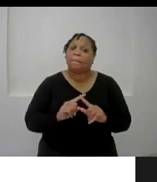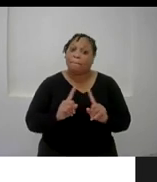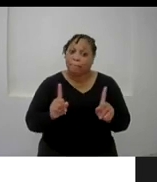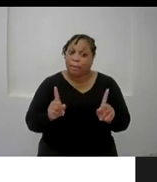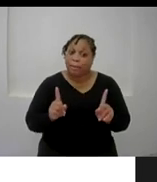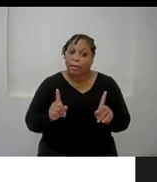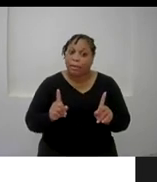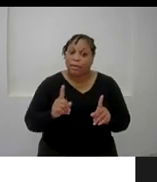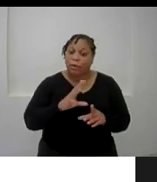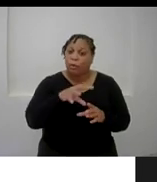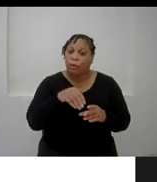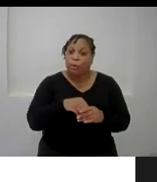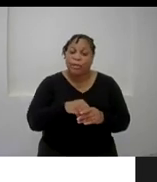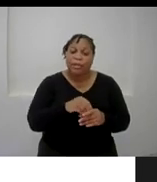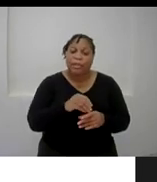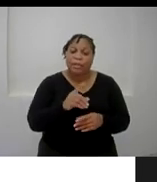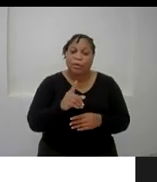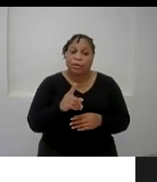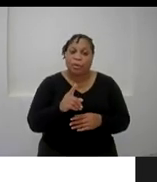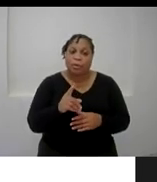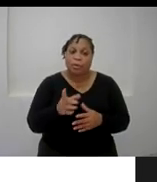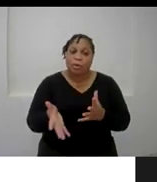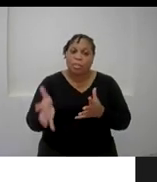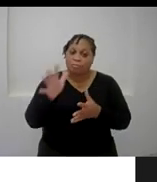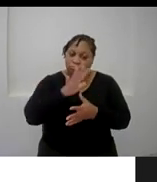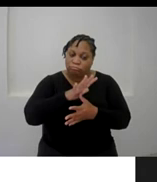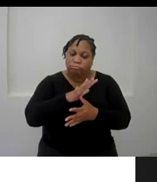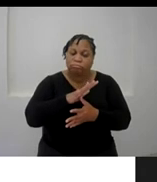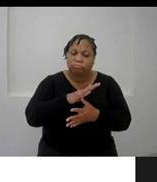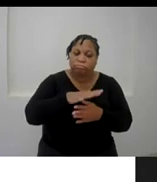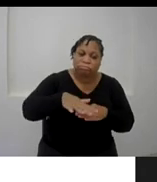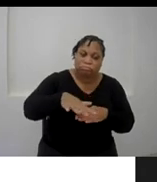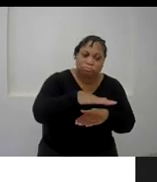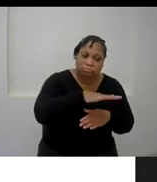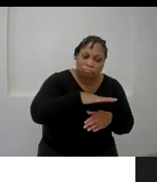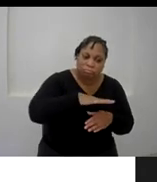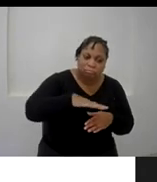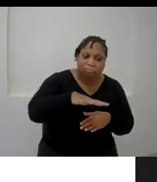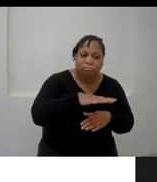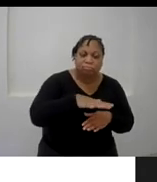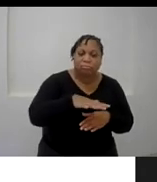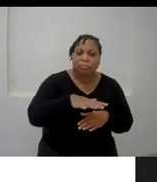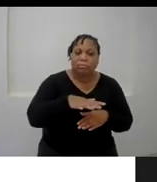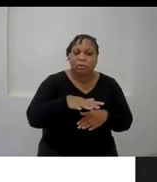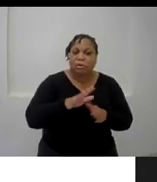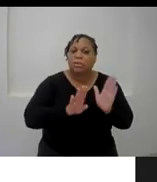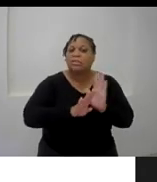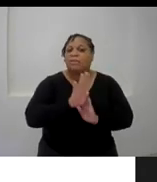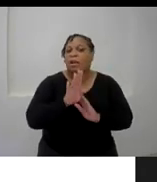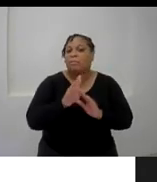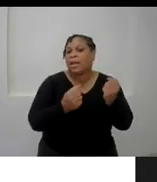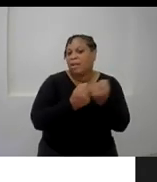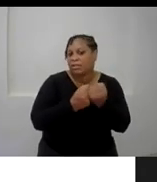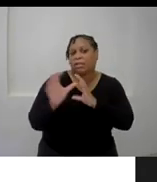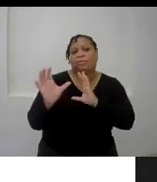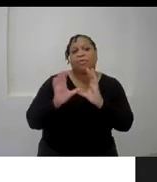within the one of the priority areas, we are looking at developing advocacy and communication with